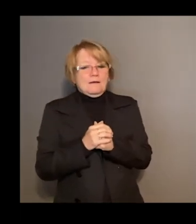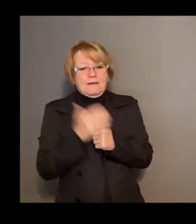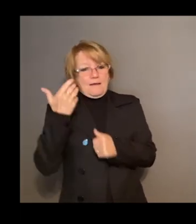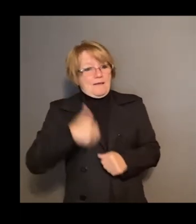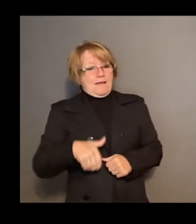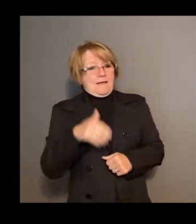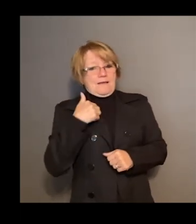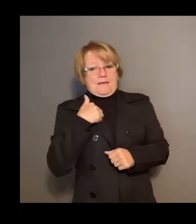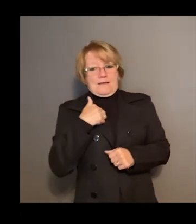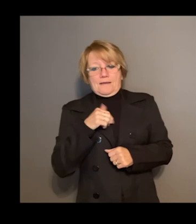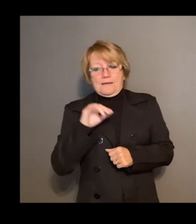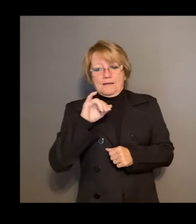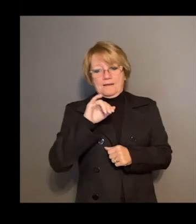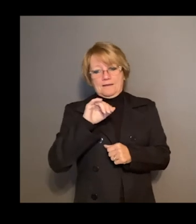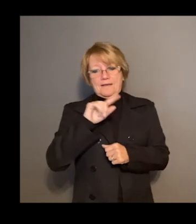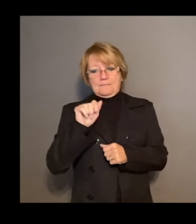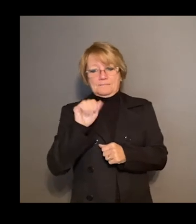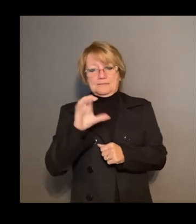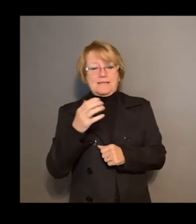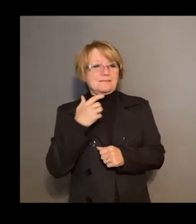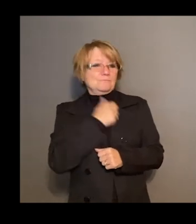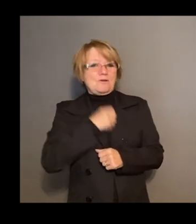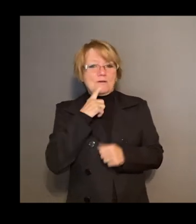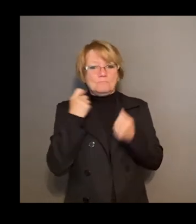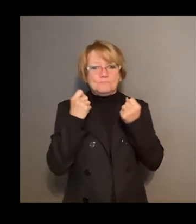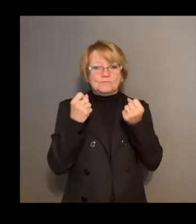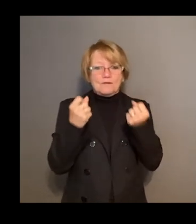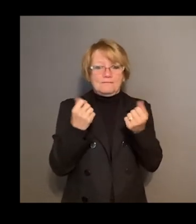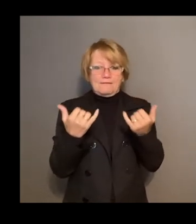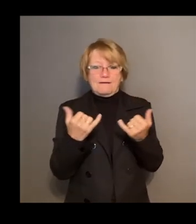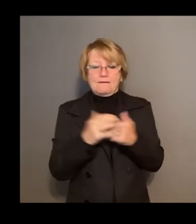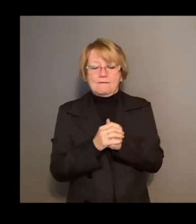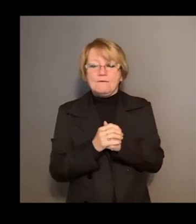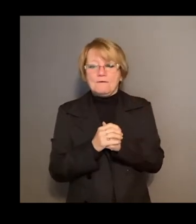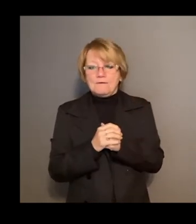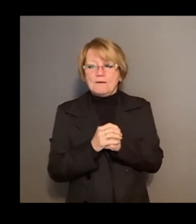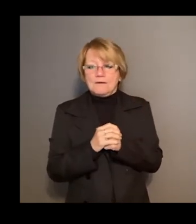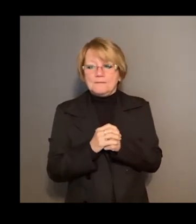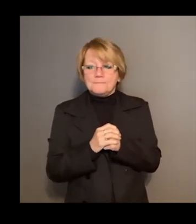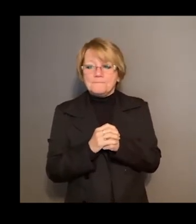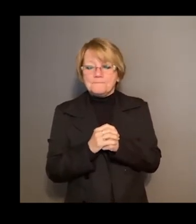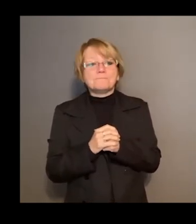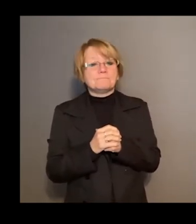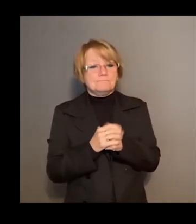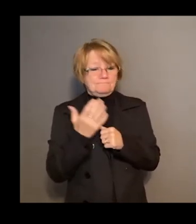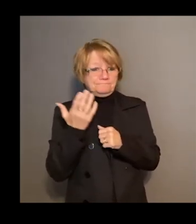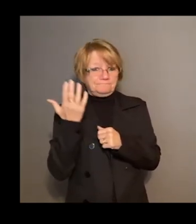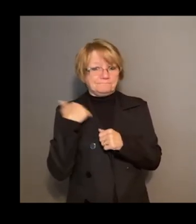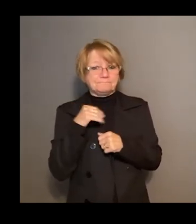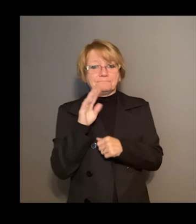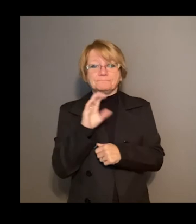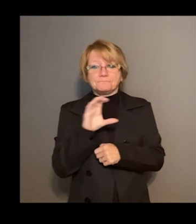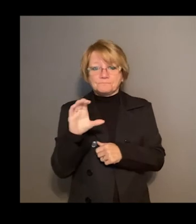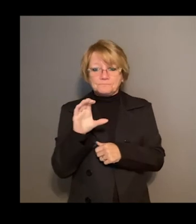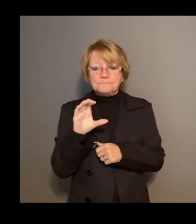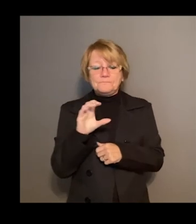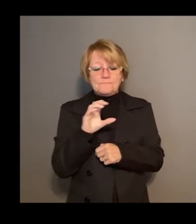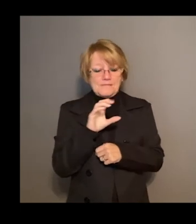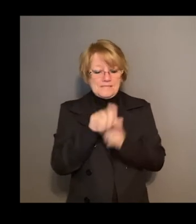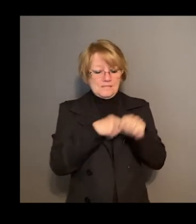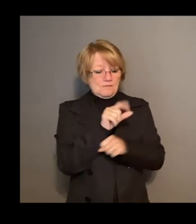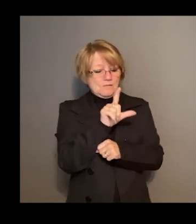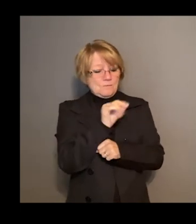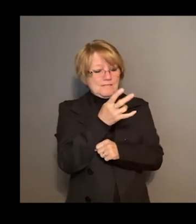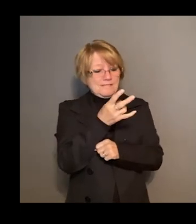hear me now? Yep. All right. Hi, my name is Zachary Vega. Sorry, I'm driving right now. But I went to